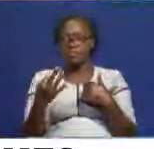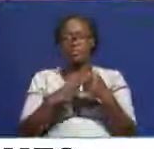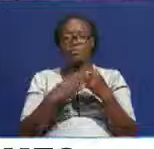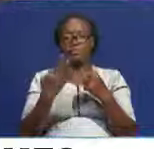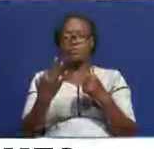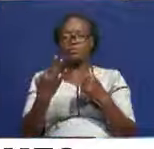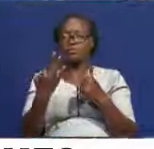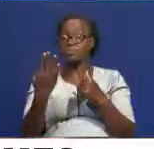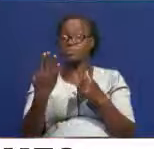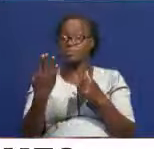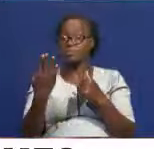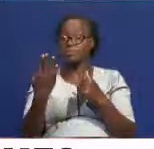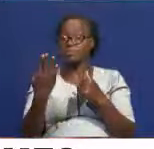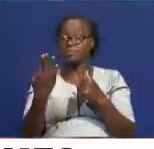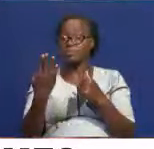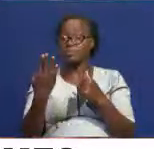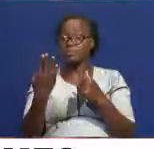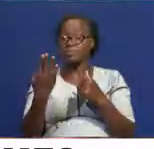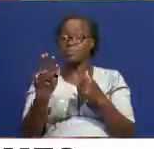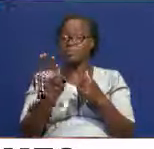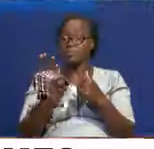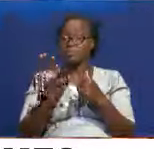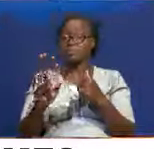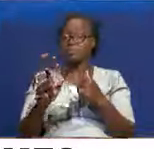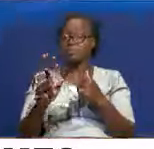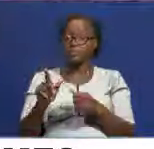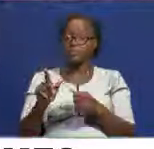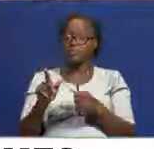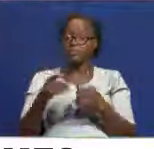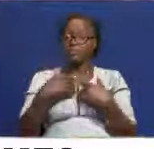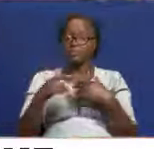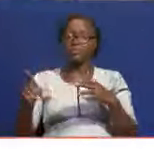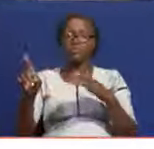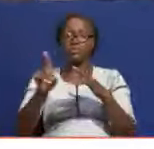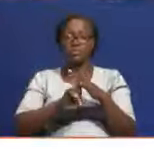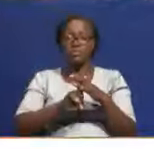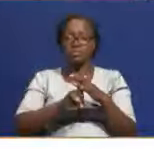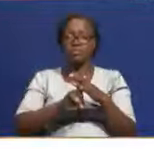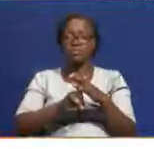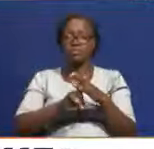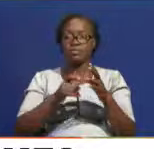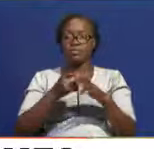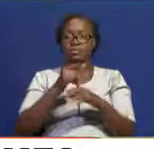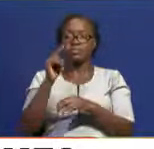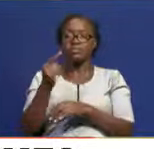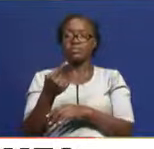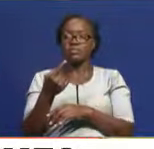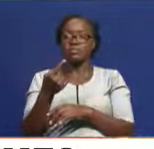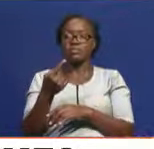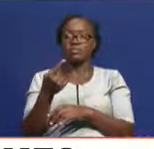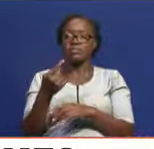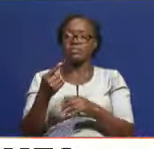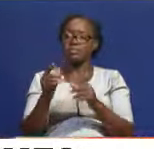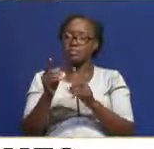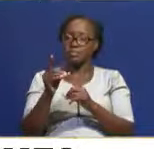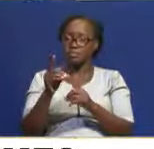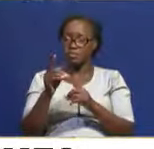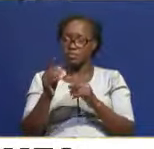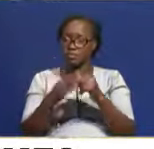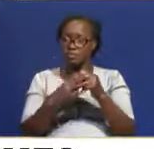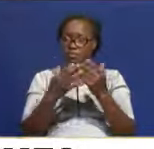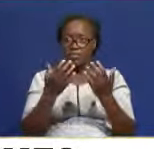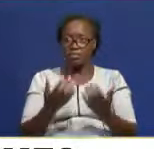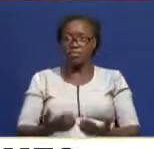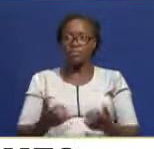384 points. Zeddy will make her debut from the 1st of August in the